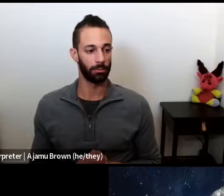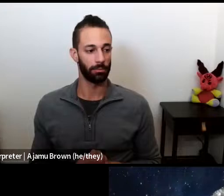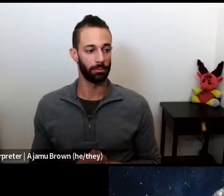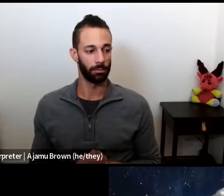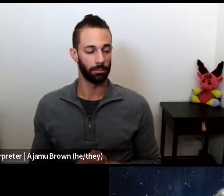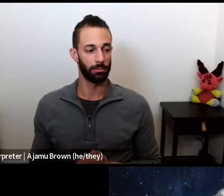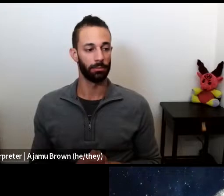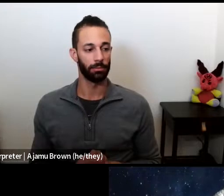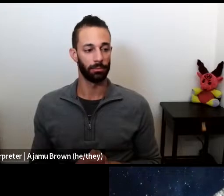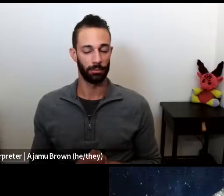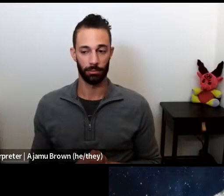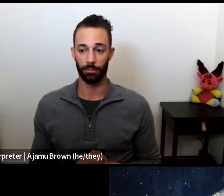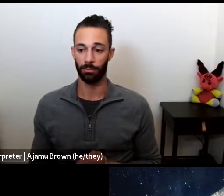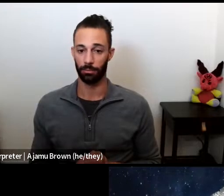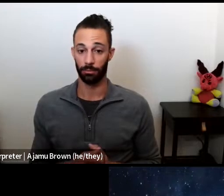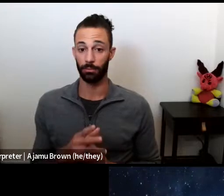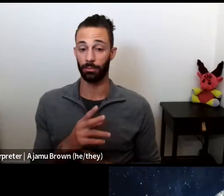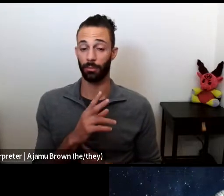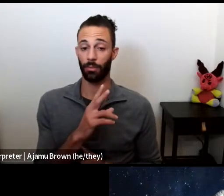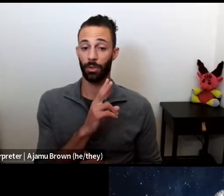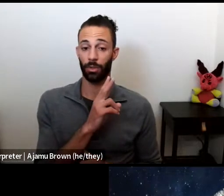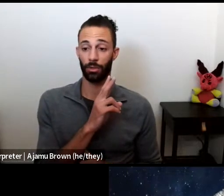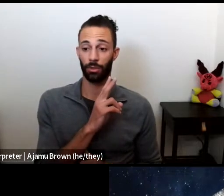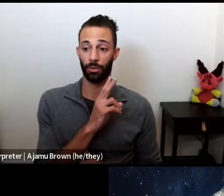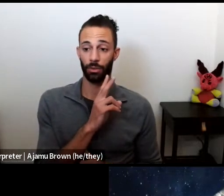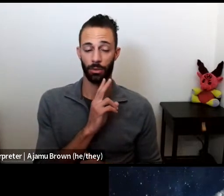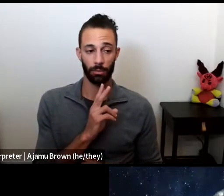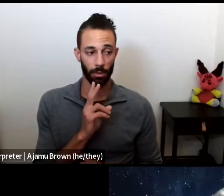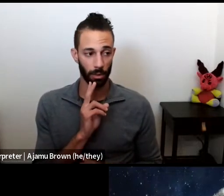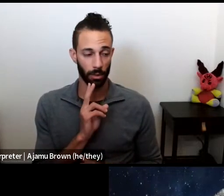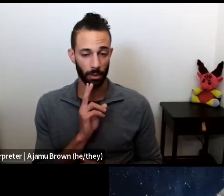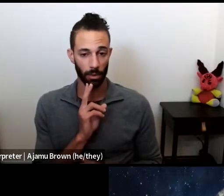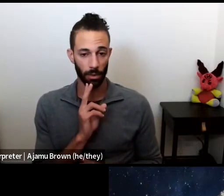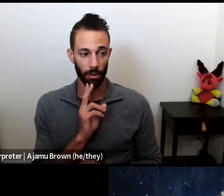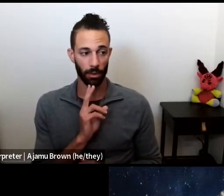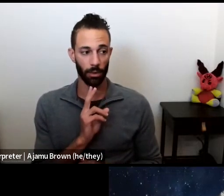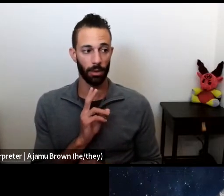Geminis, Cancerians. I'll pop that into the chat.